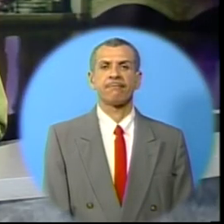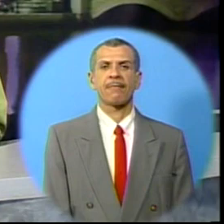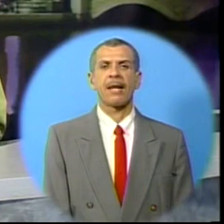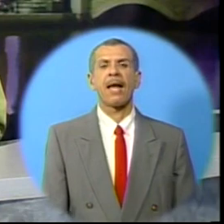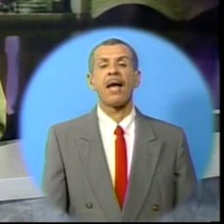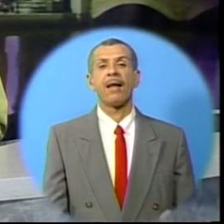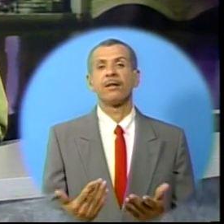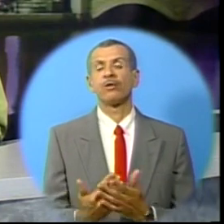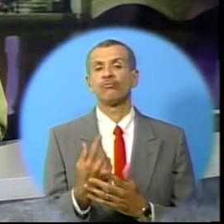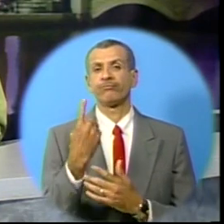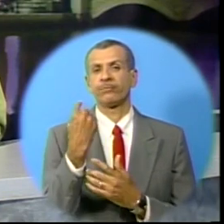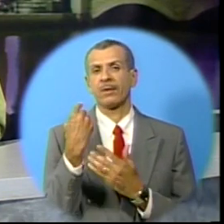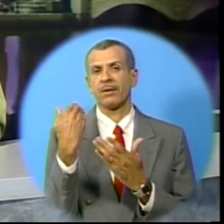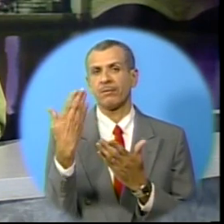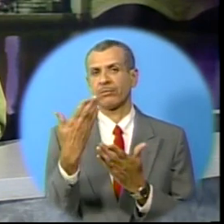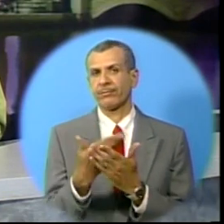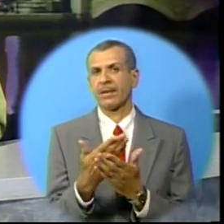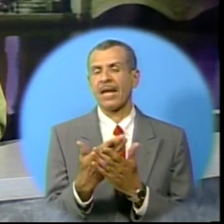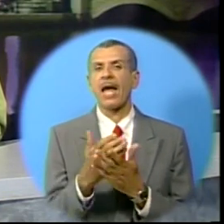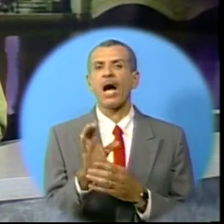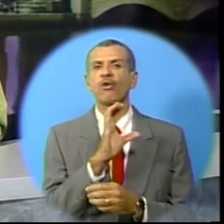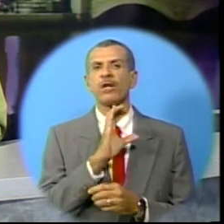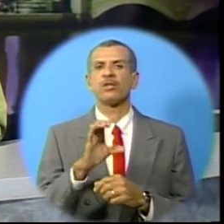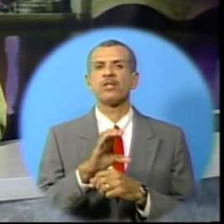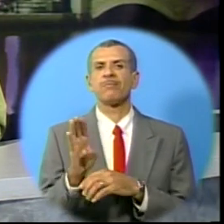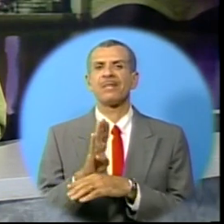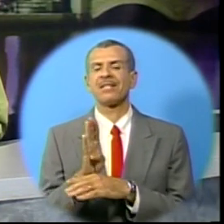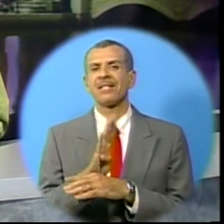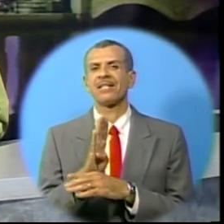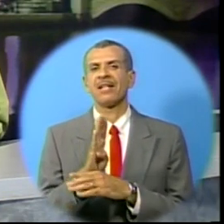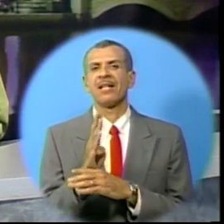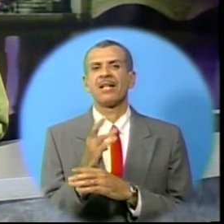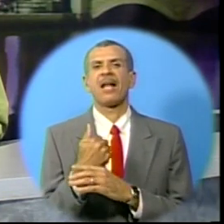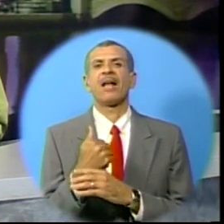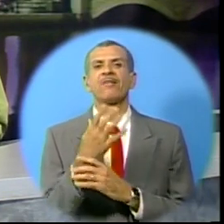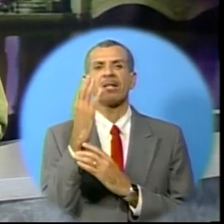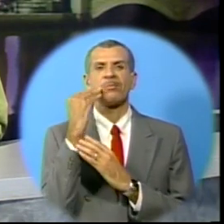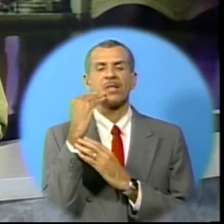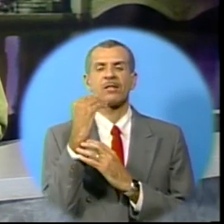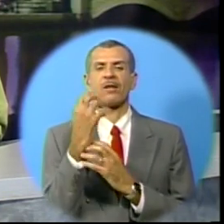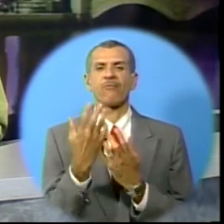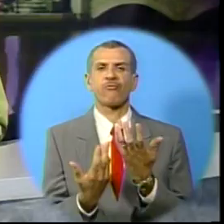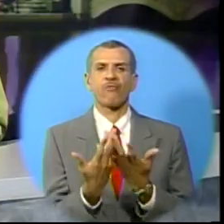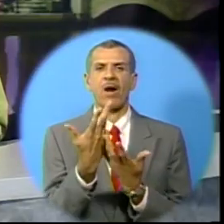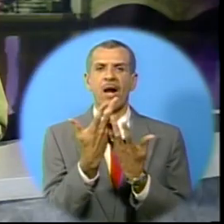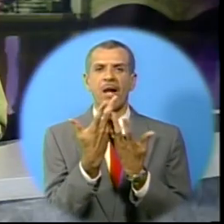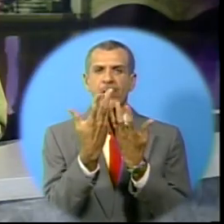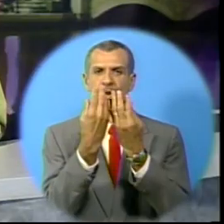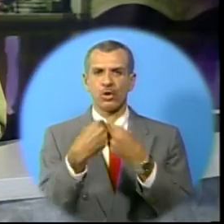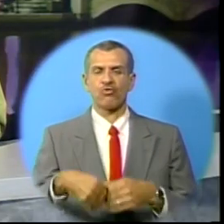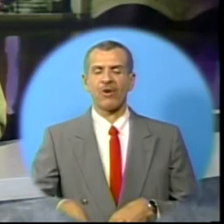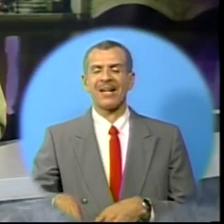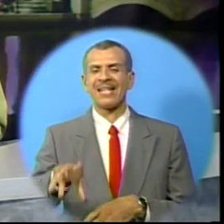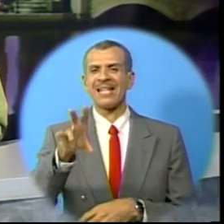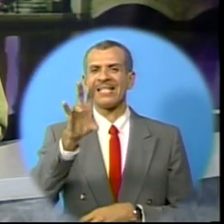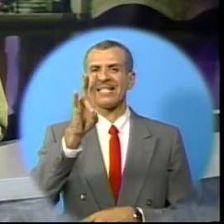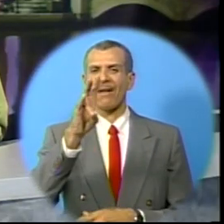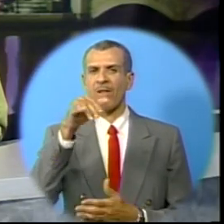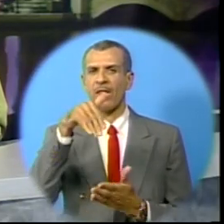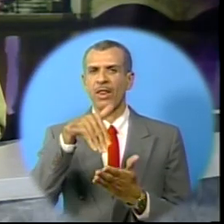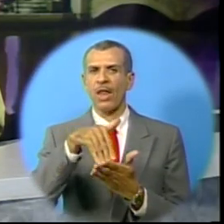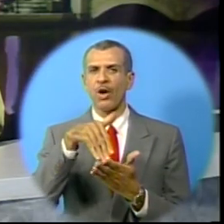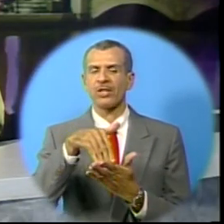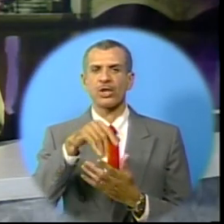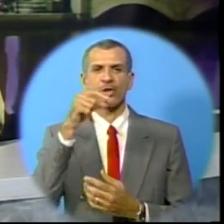And this just in, Christchurch business is counting its losses after fire destroyed over 7,000 turkeys in a pen near